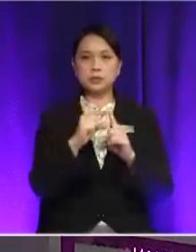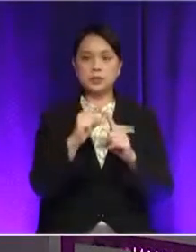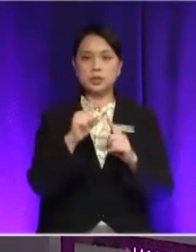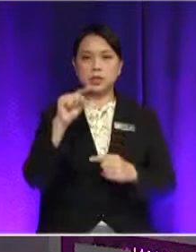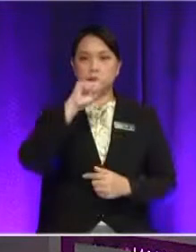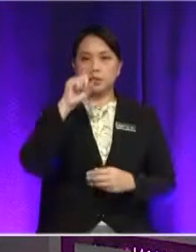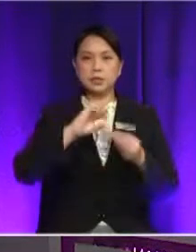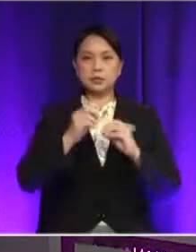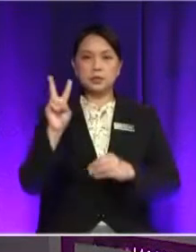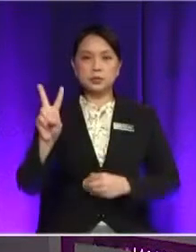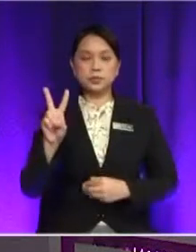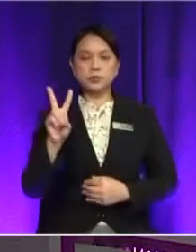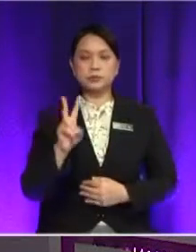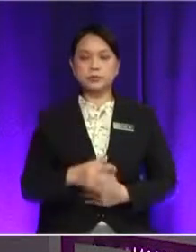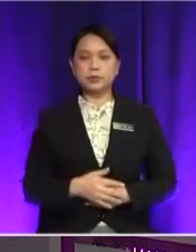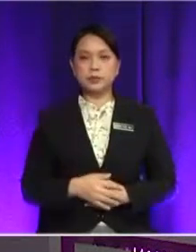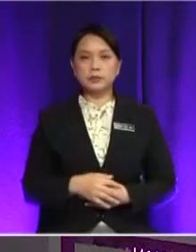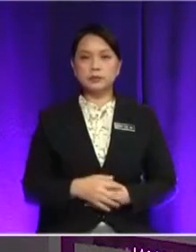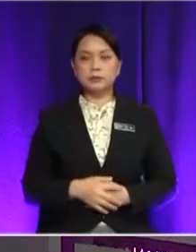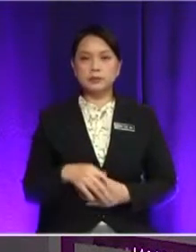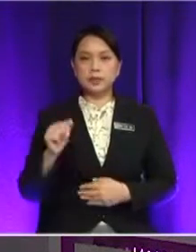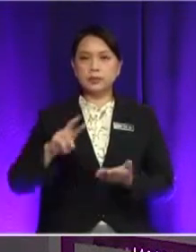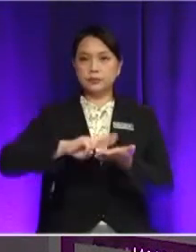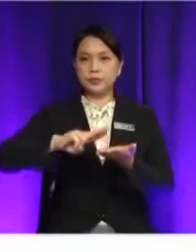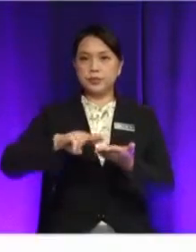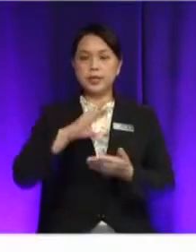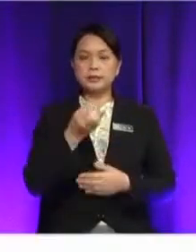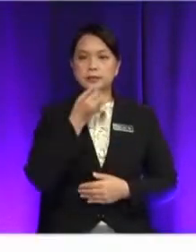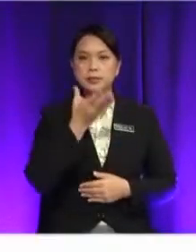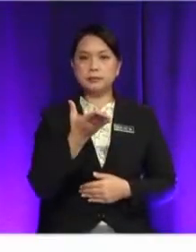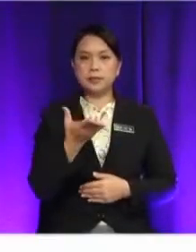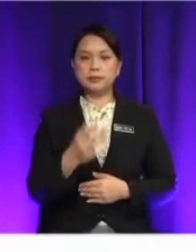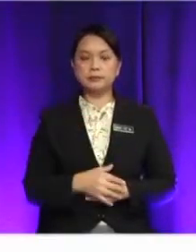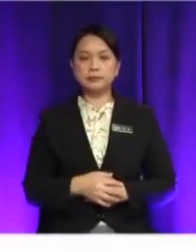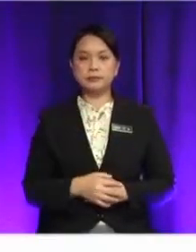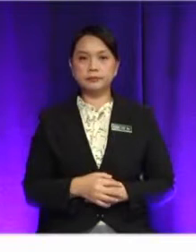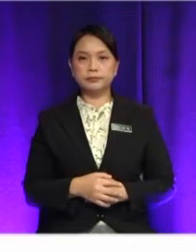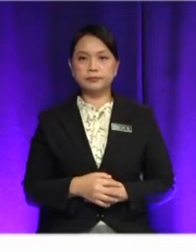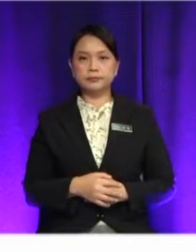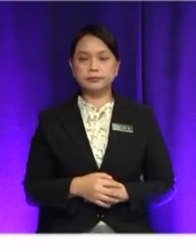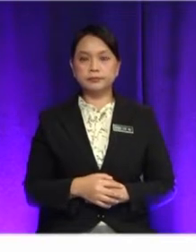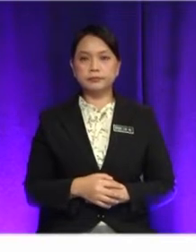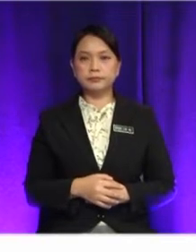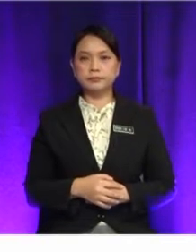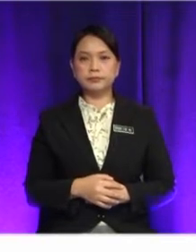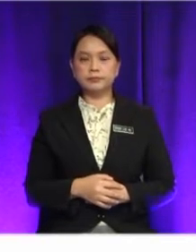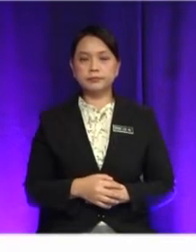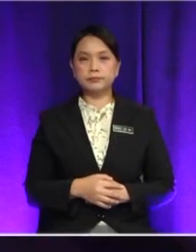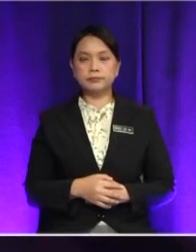have anyone in the house to read me the sentence and tell me what are the keywords before the gap? Anyone? Okay, who's next? Can I give a try, madam?